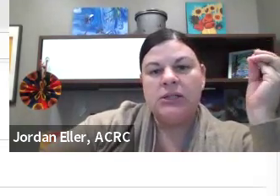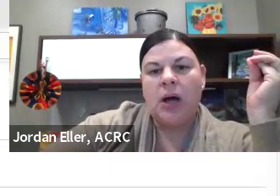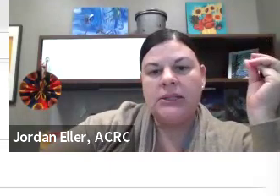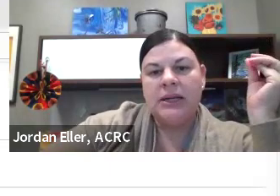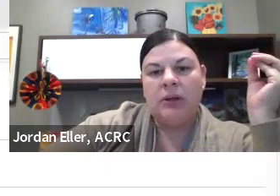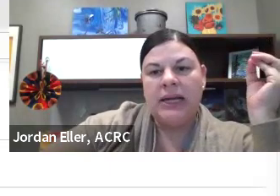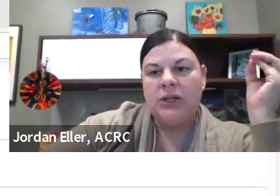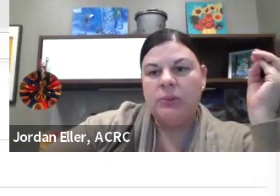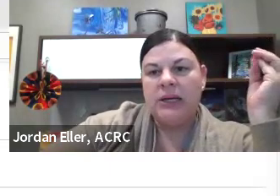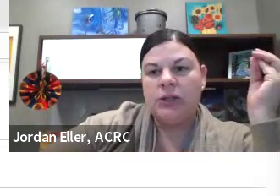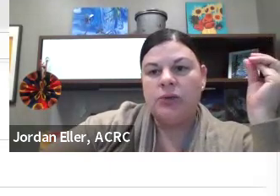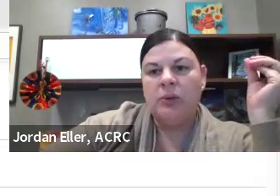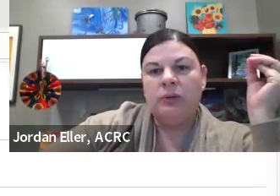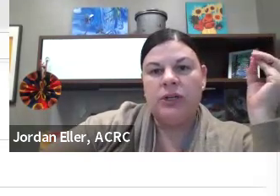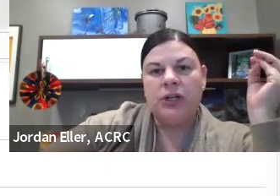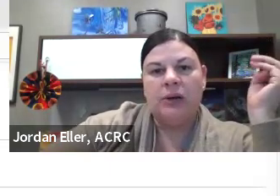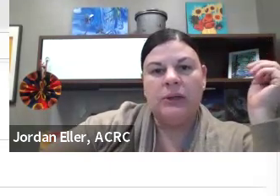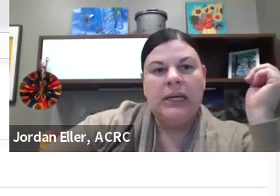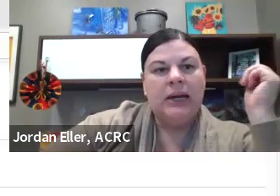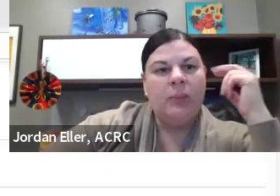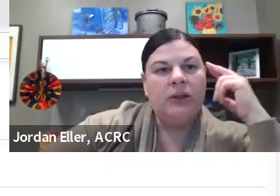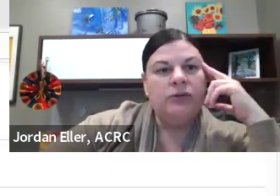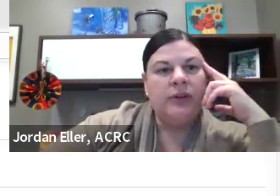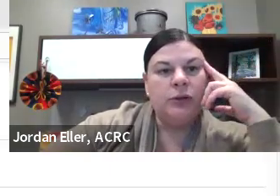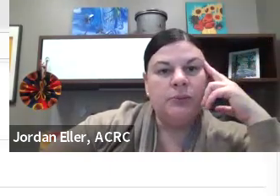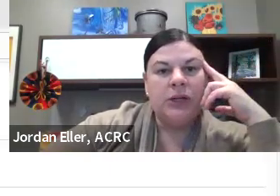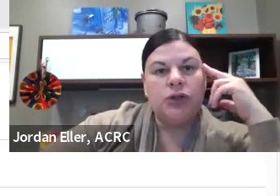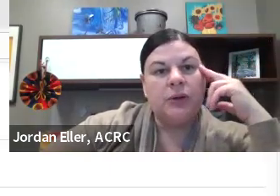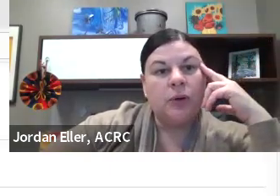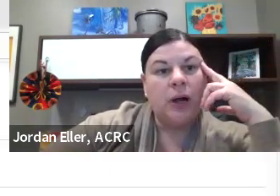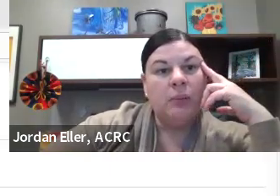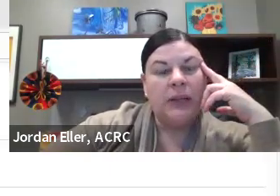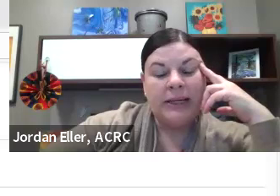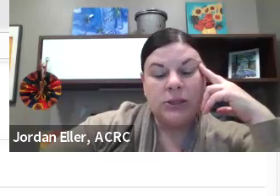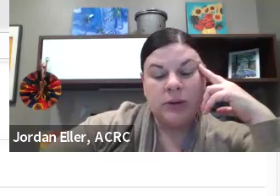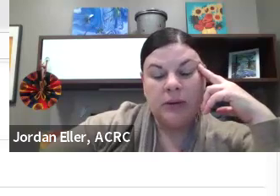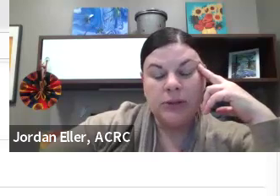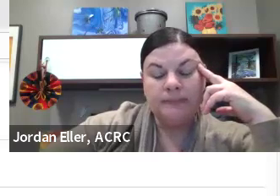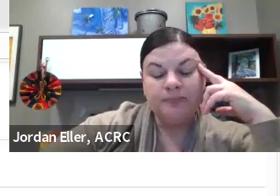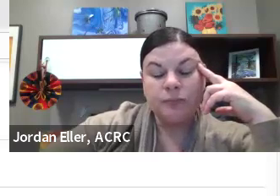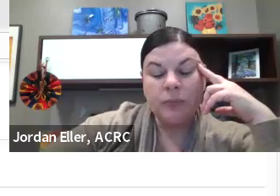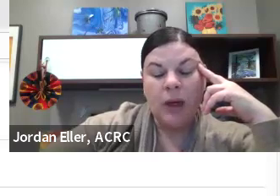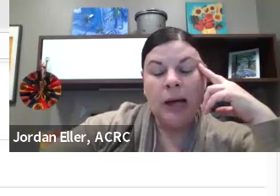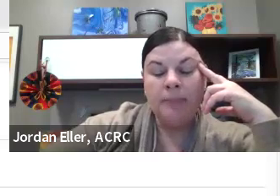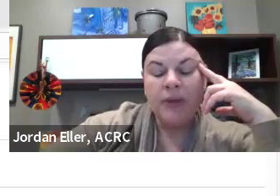EVV. Scott's team on the HCBS crew, they'll be reaching out and helping those vendors, making sure that we're in compliance with